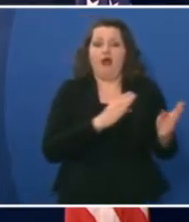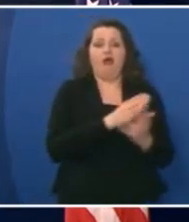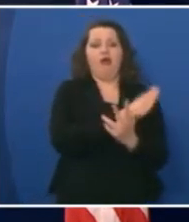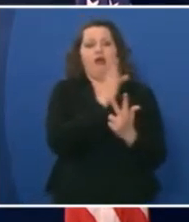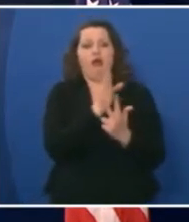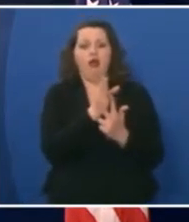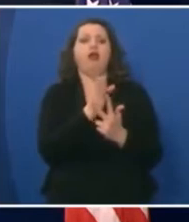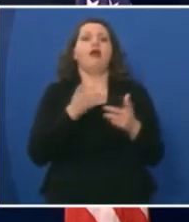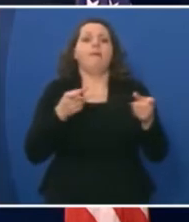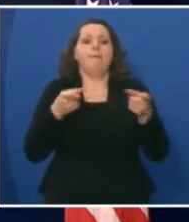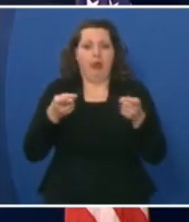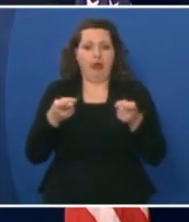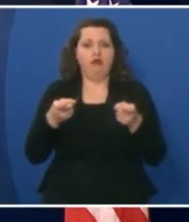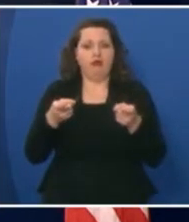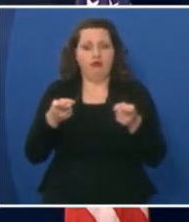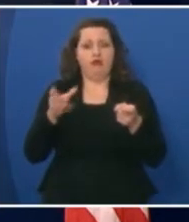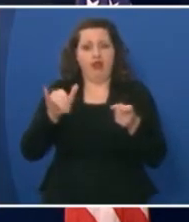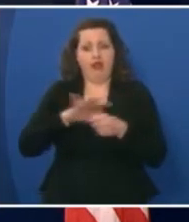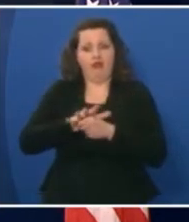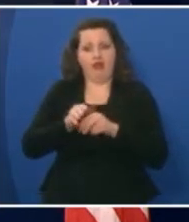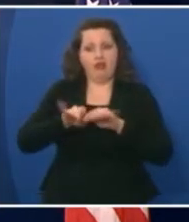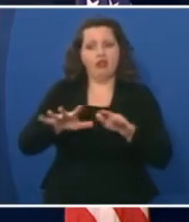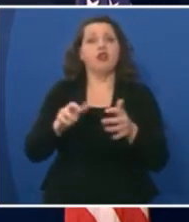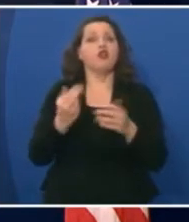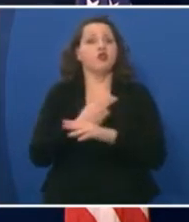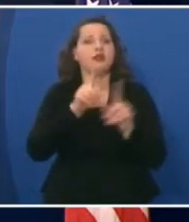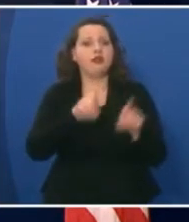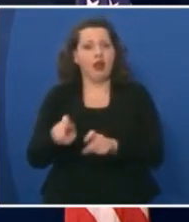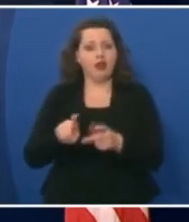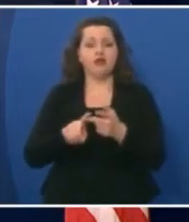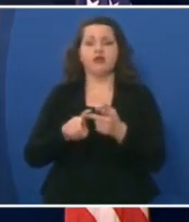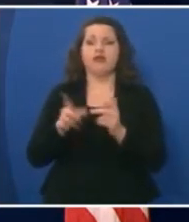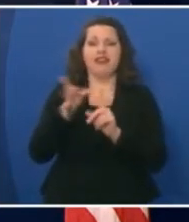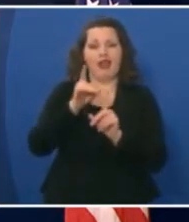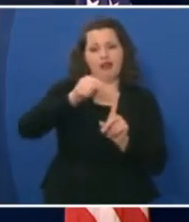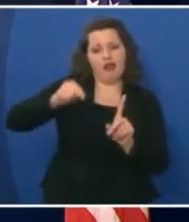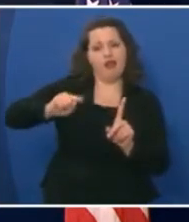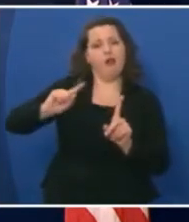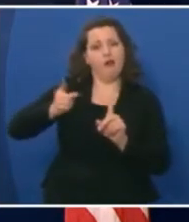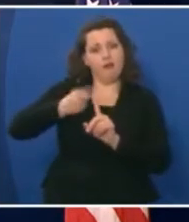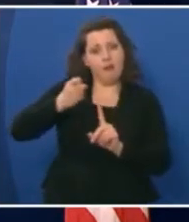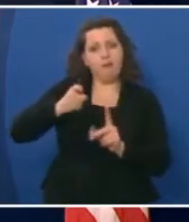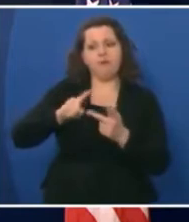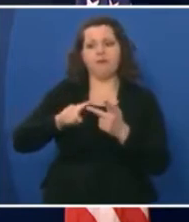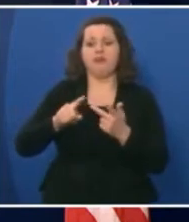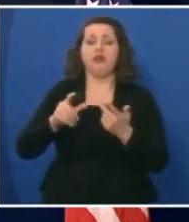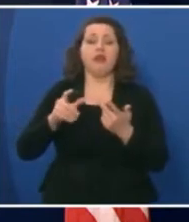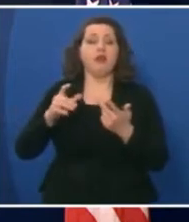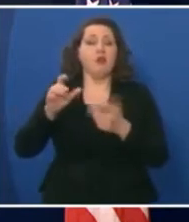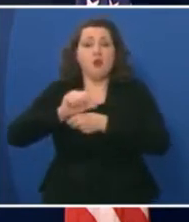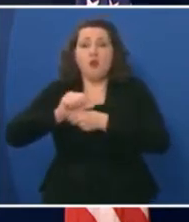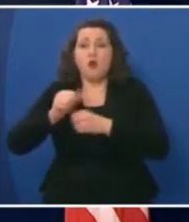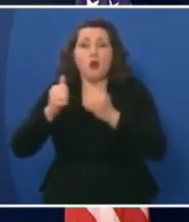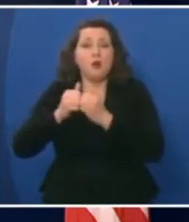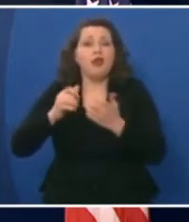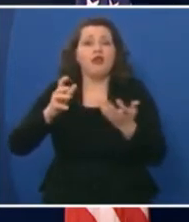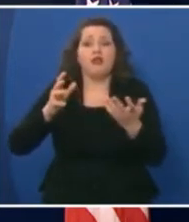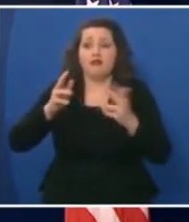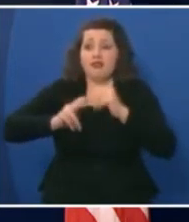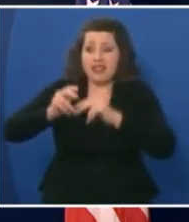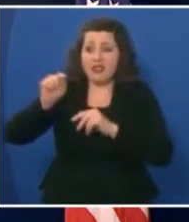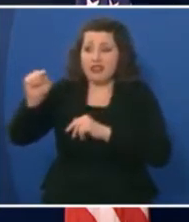virus activity with testing, with robust case investigation and contact tracing, by working with our facilities and